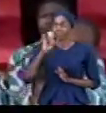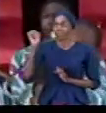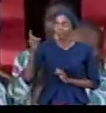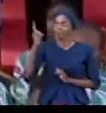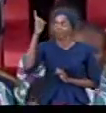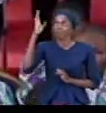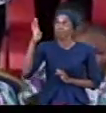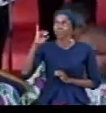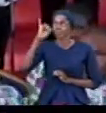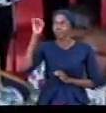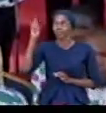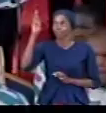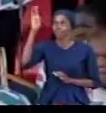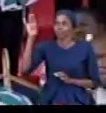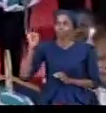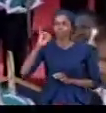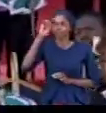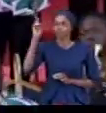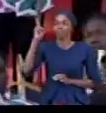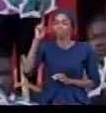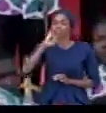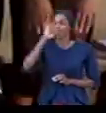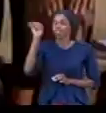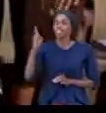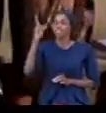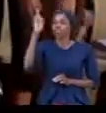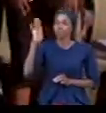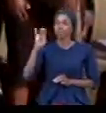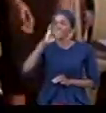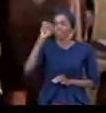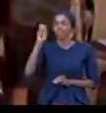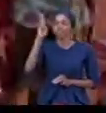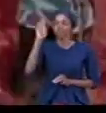Jehovah, Jehovah, Jehovah, Jehovah, Jehovah,